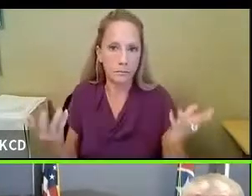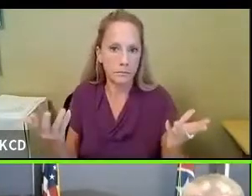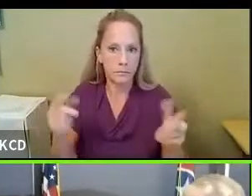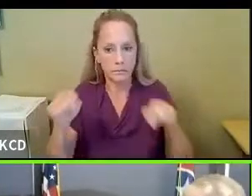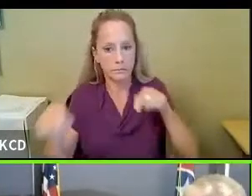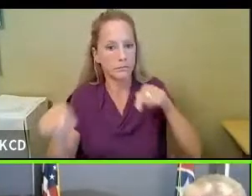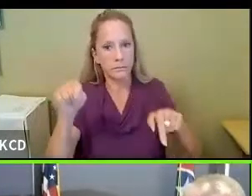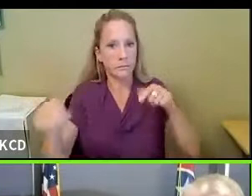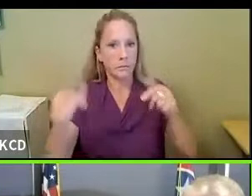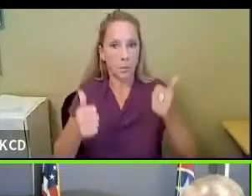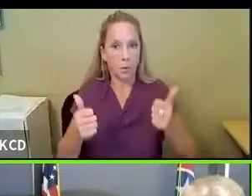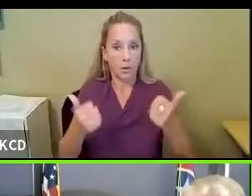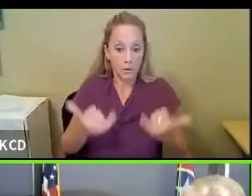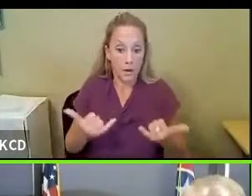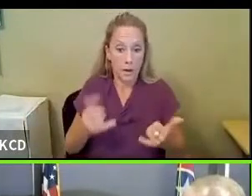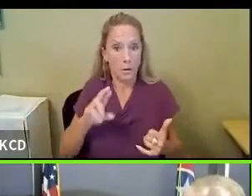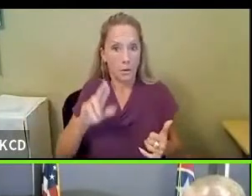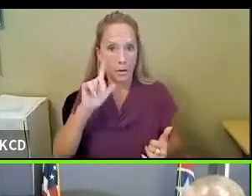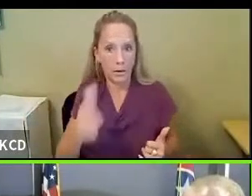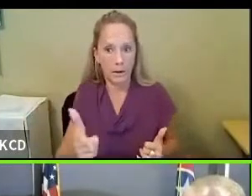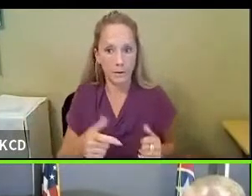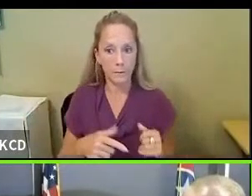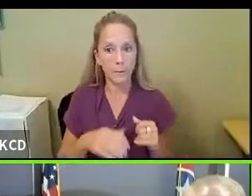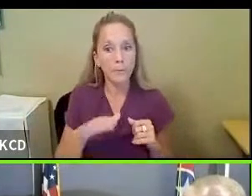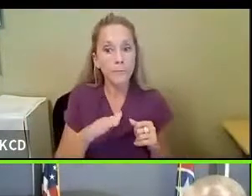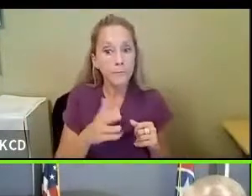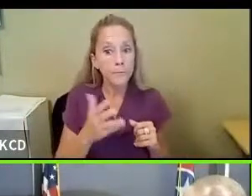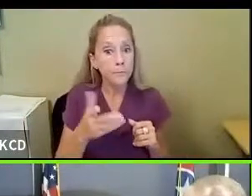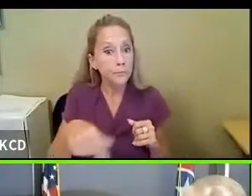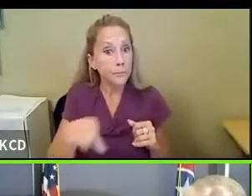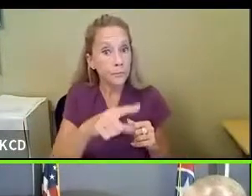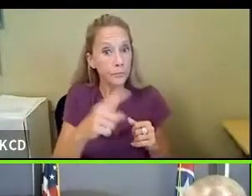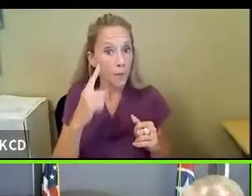Is there any appetite above the board to move the curfew back to 11 or to